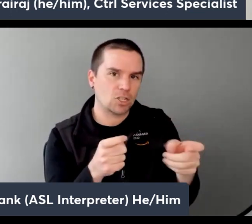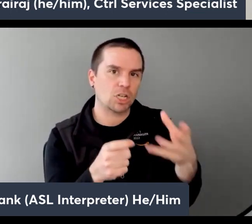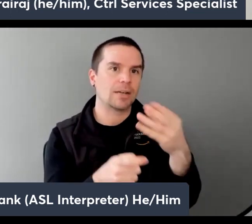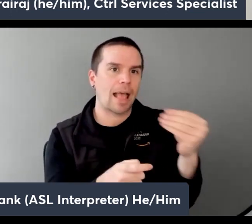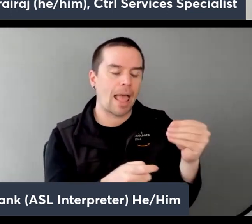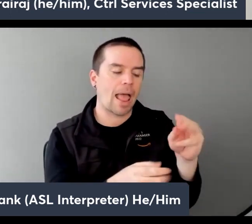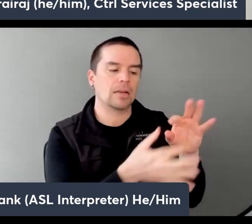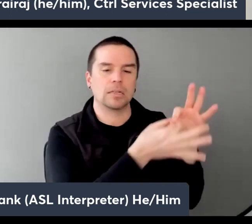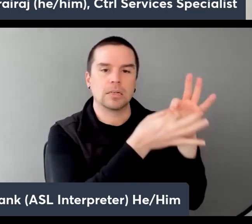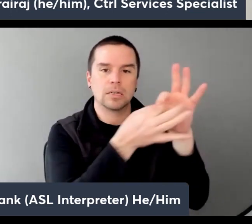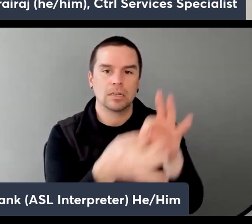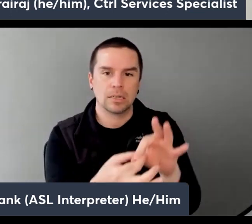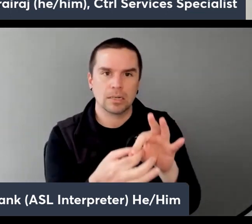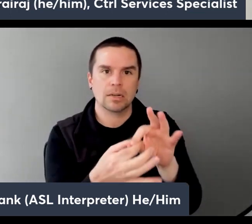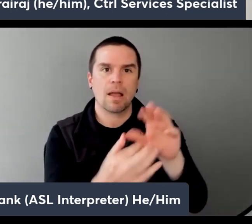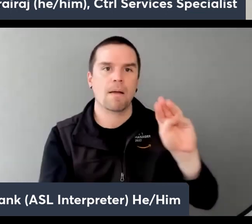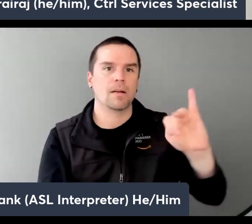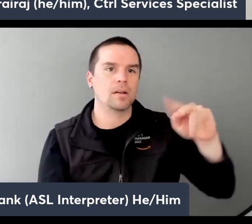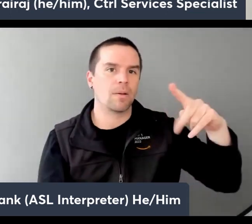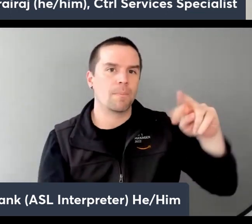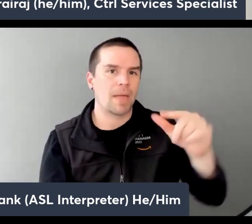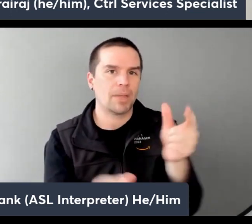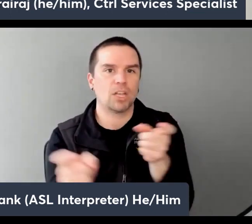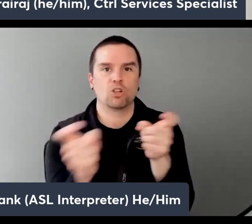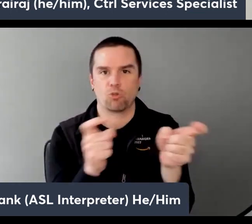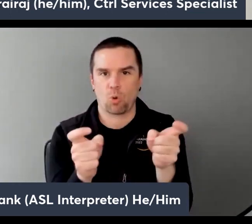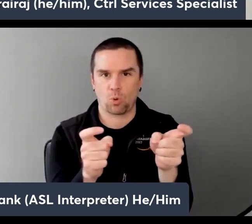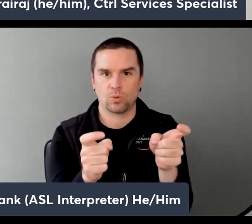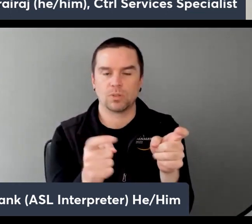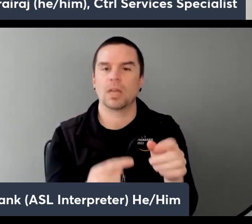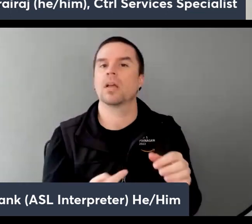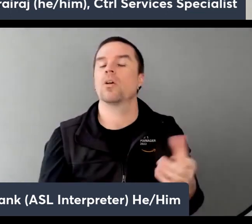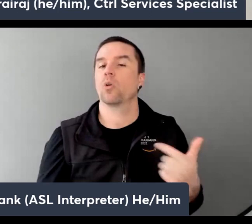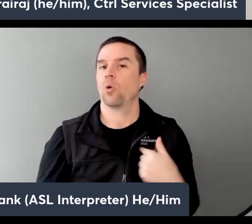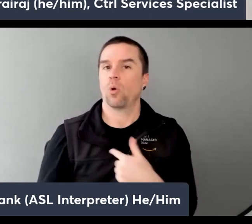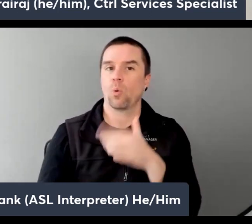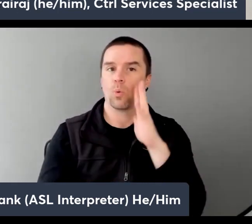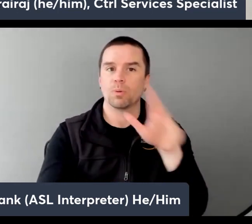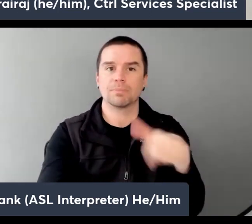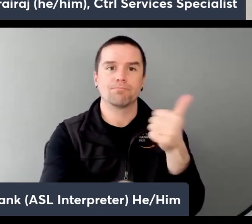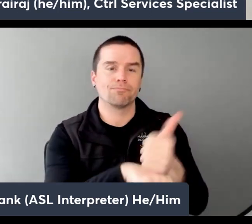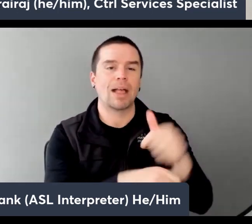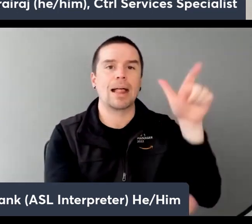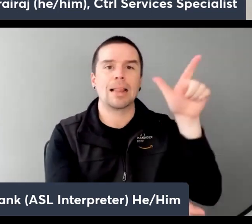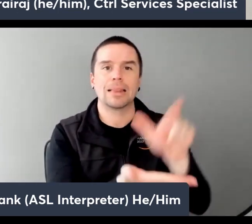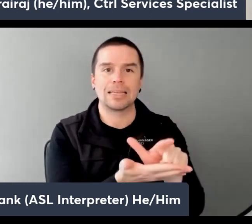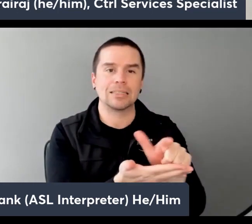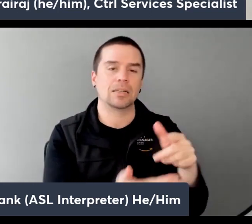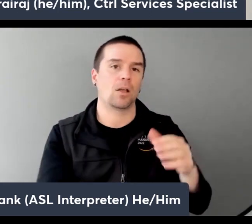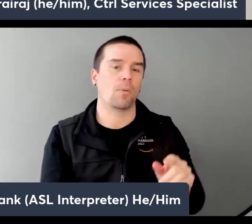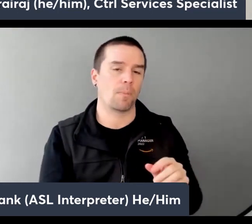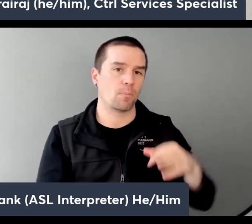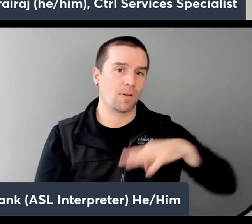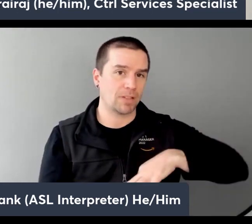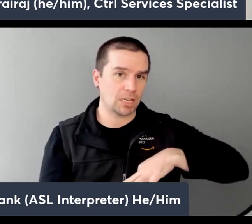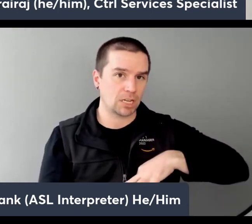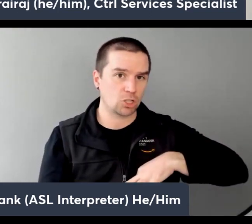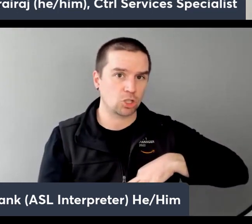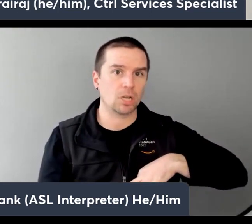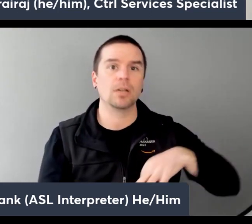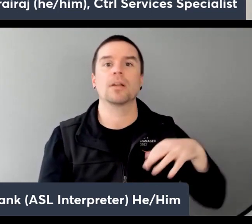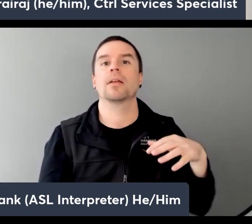objectives, such as enforcing least privilege, data encryption at rest, and restrict network access. And